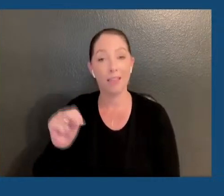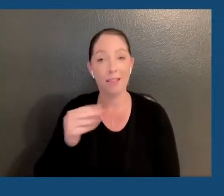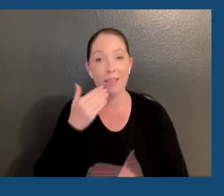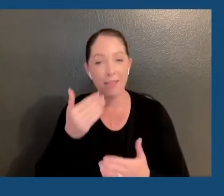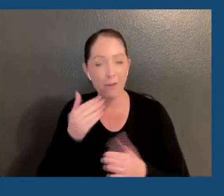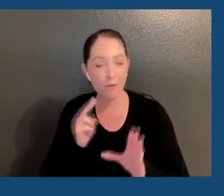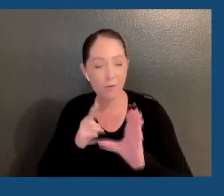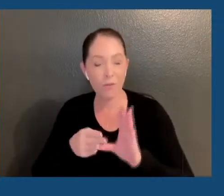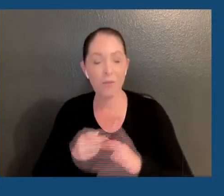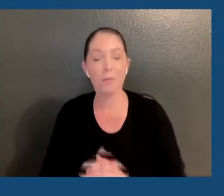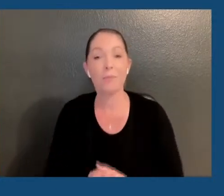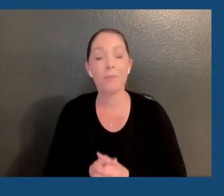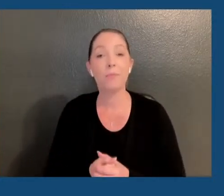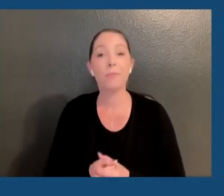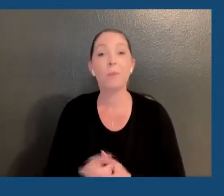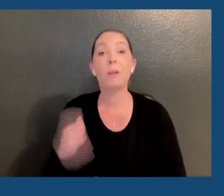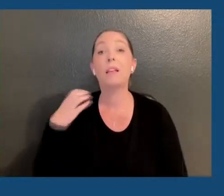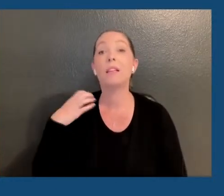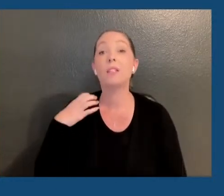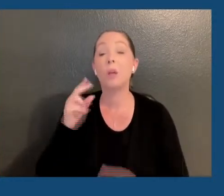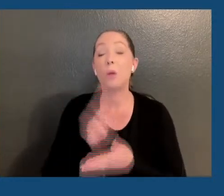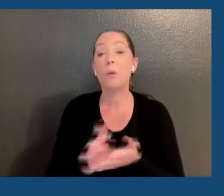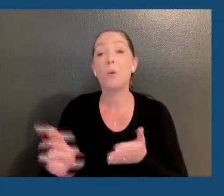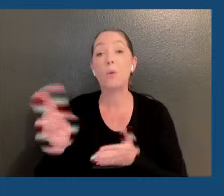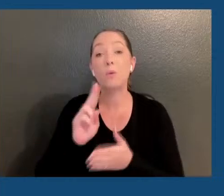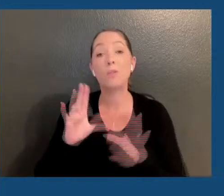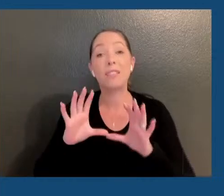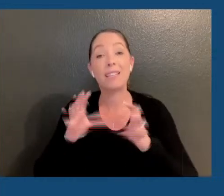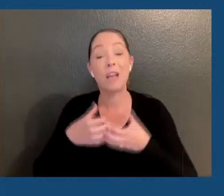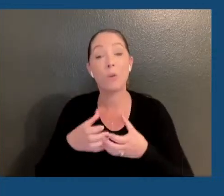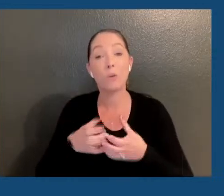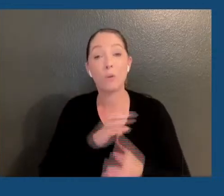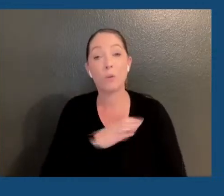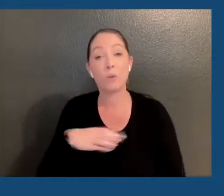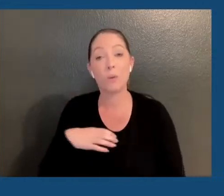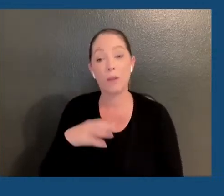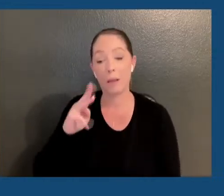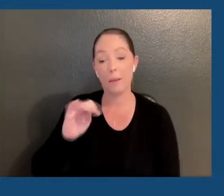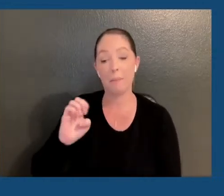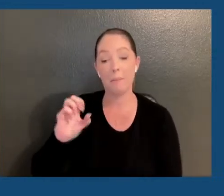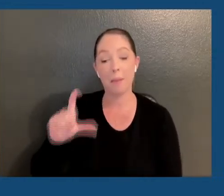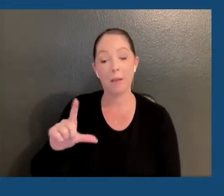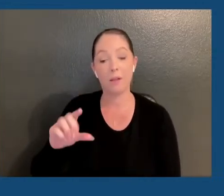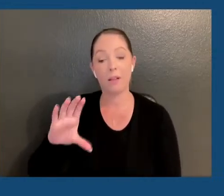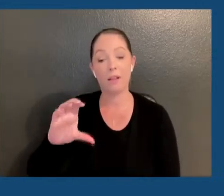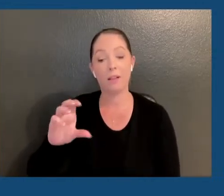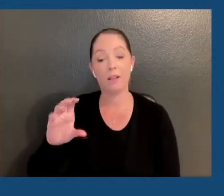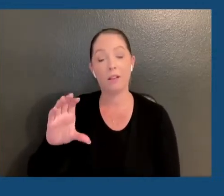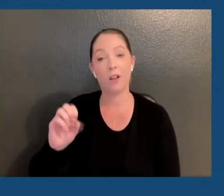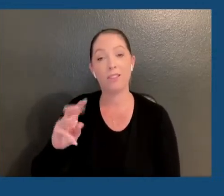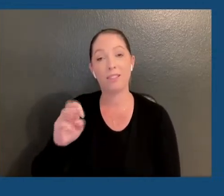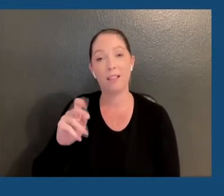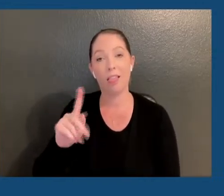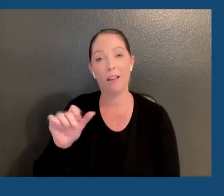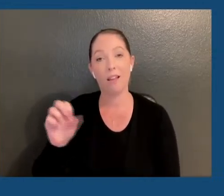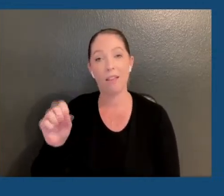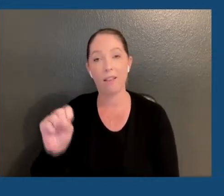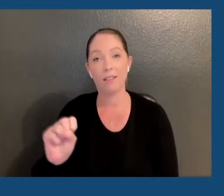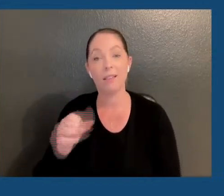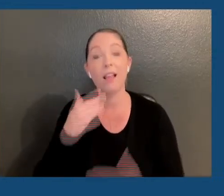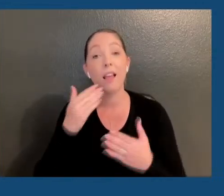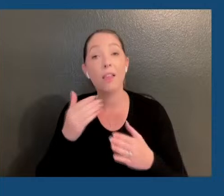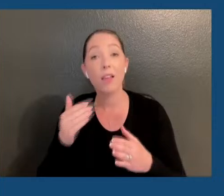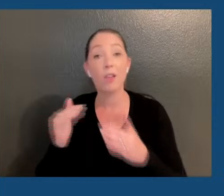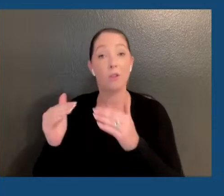Also, our Chair of the University Council, Michael Castellana, thank you for joining us, Michael. And our partners and representatives